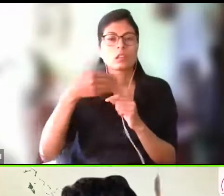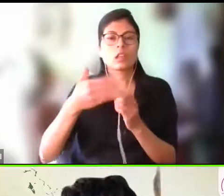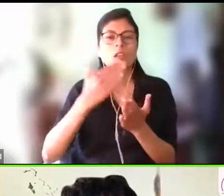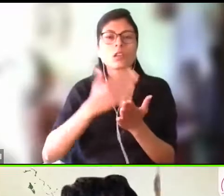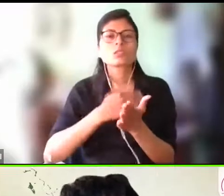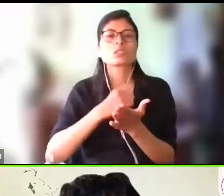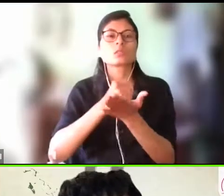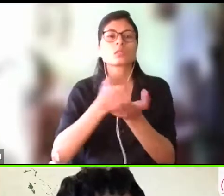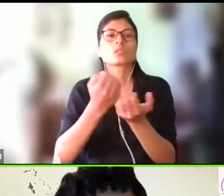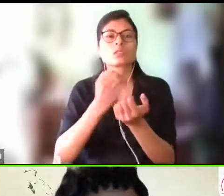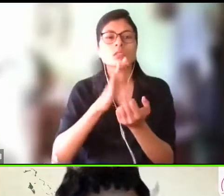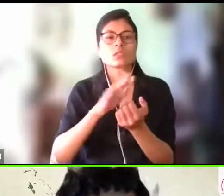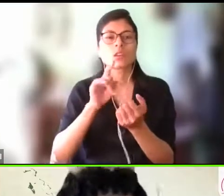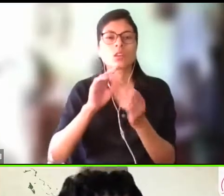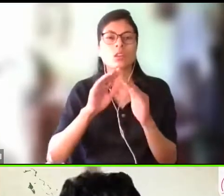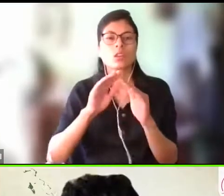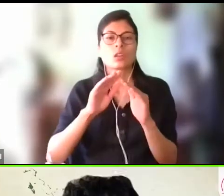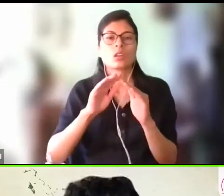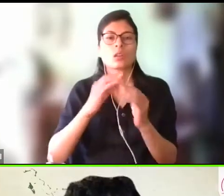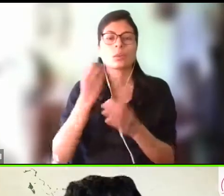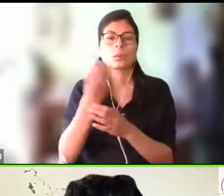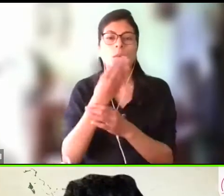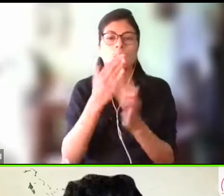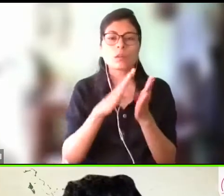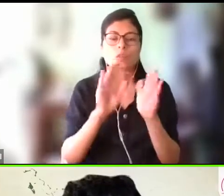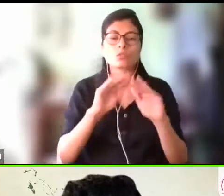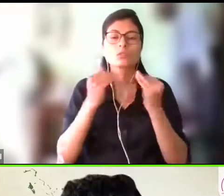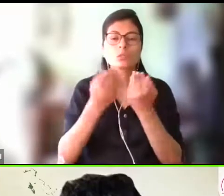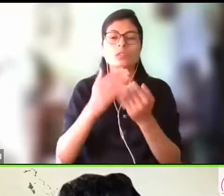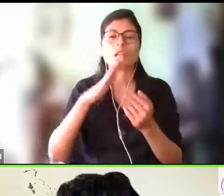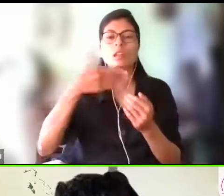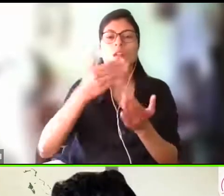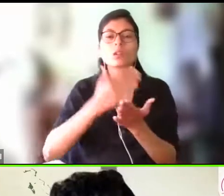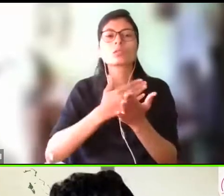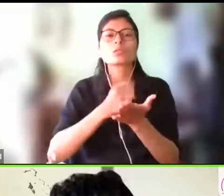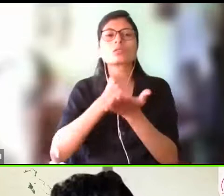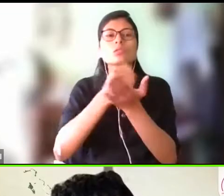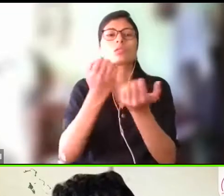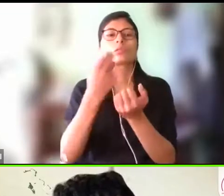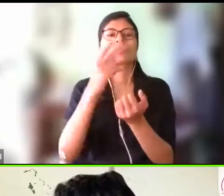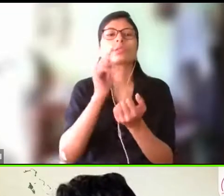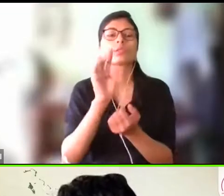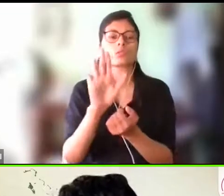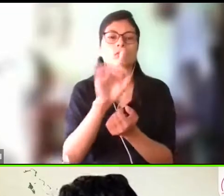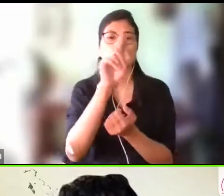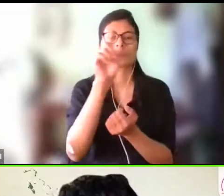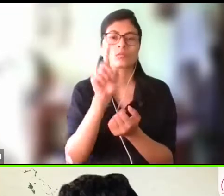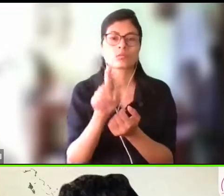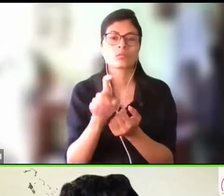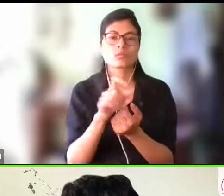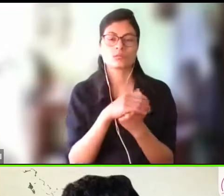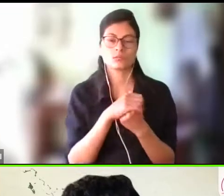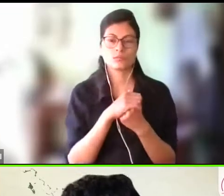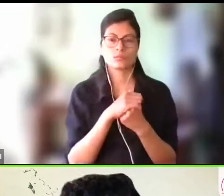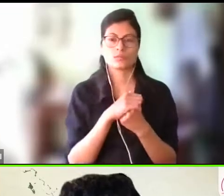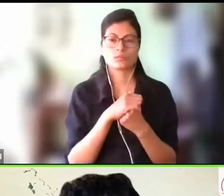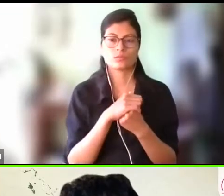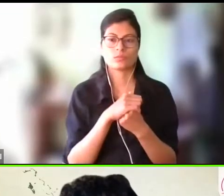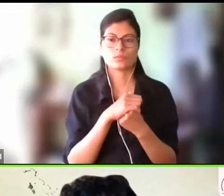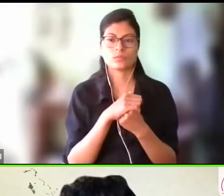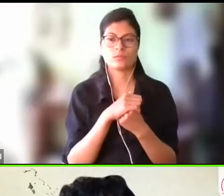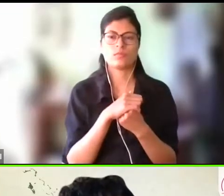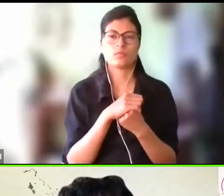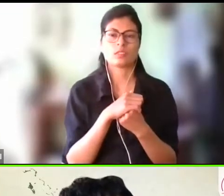Definitely. So we did reach out to St. Vincent to lend our support after the volcano by sending food packages and water